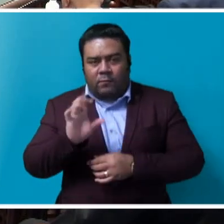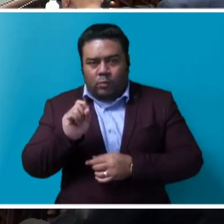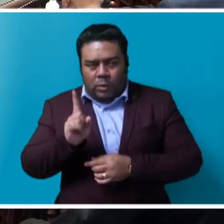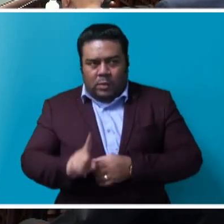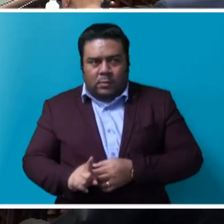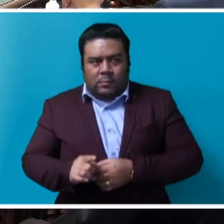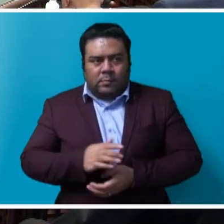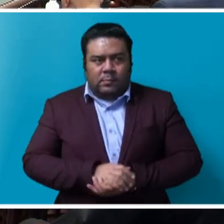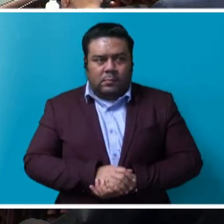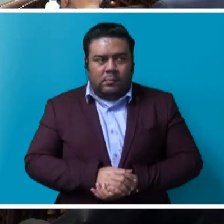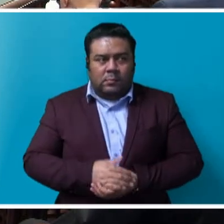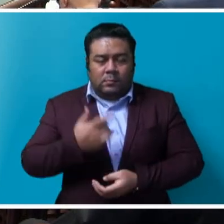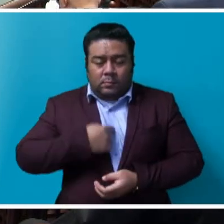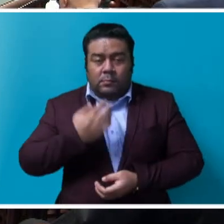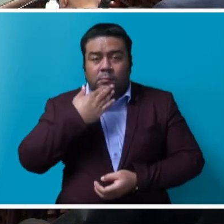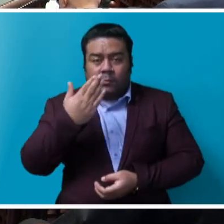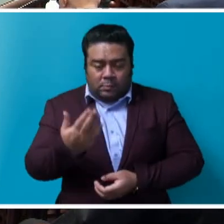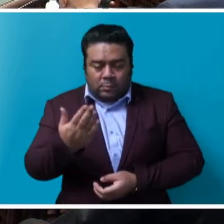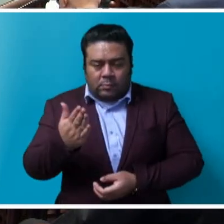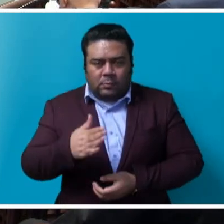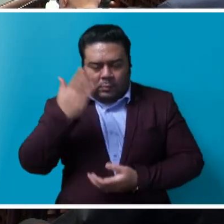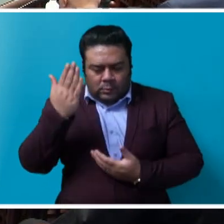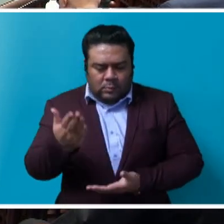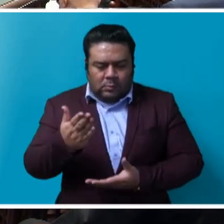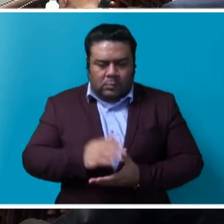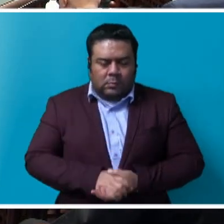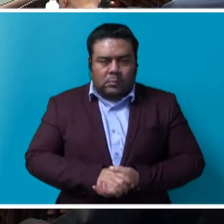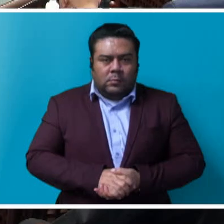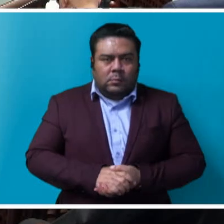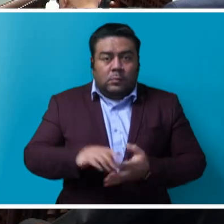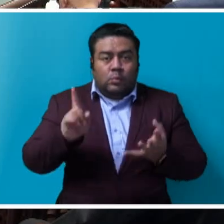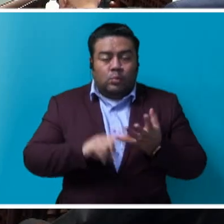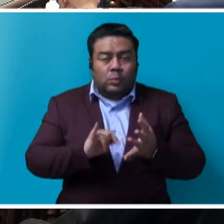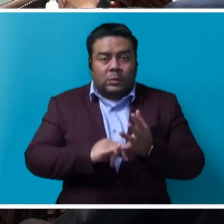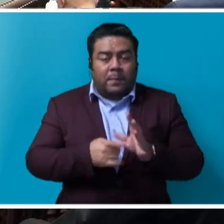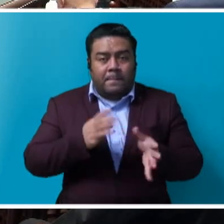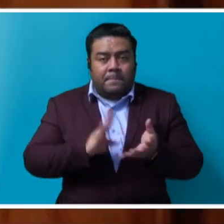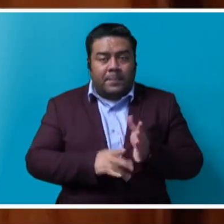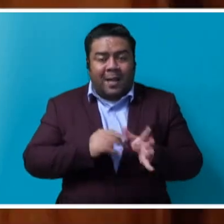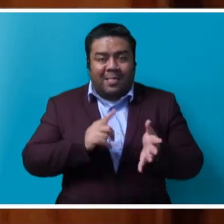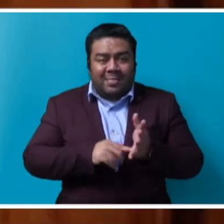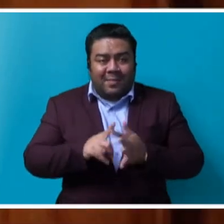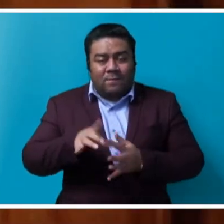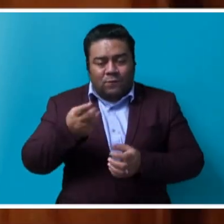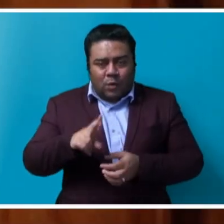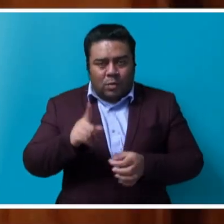I thank the Honorable Usamate for the question. Mr. Speaker,